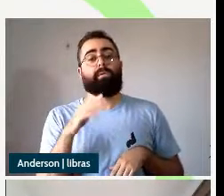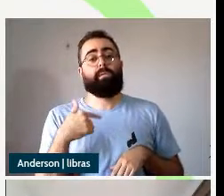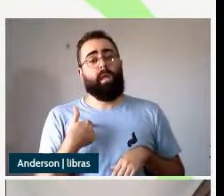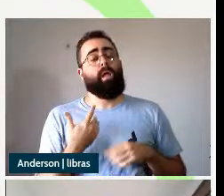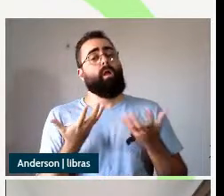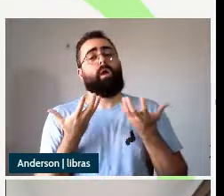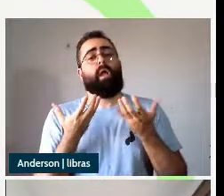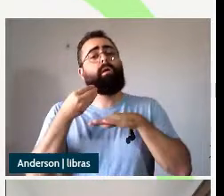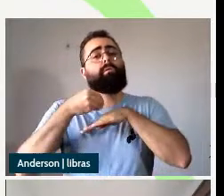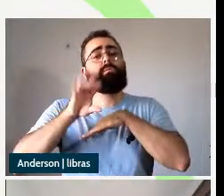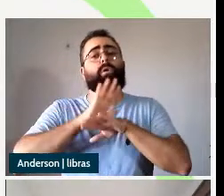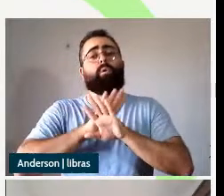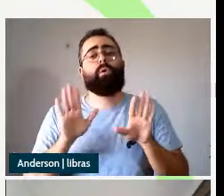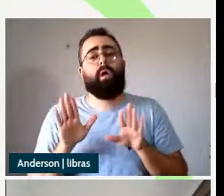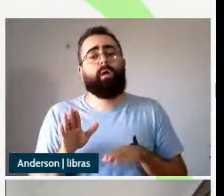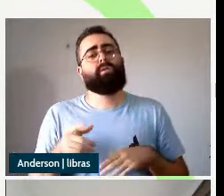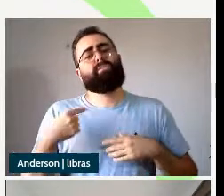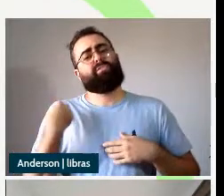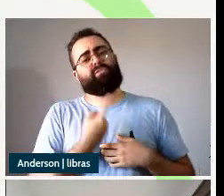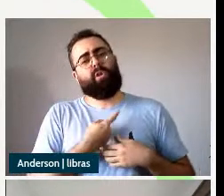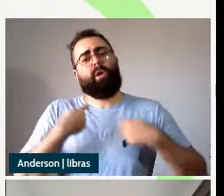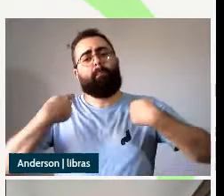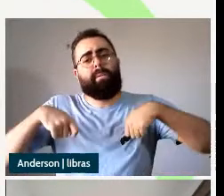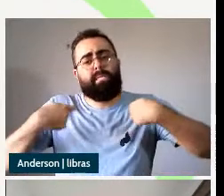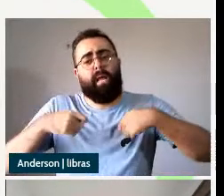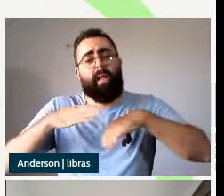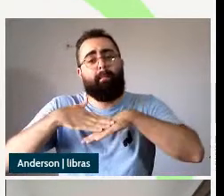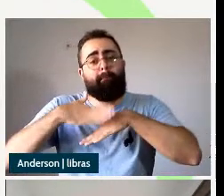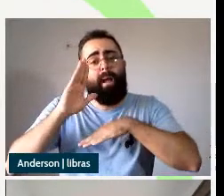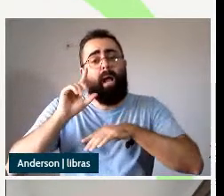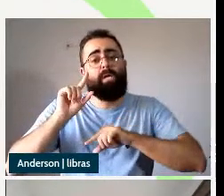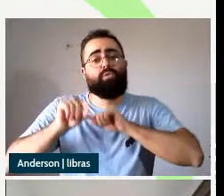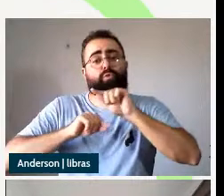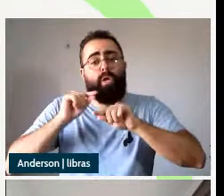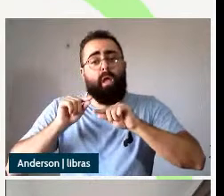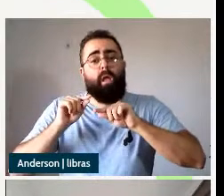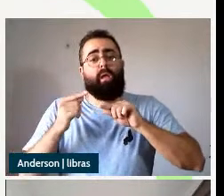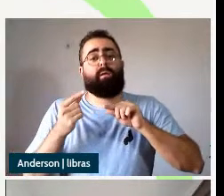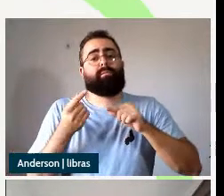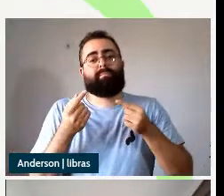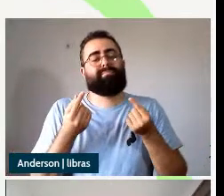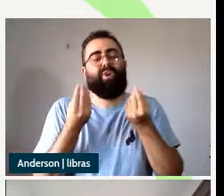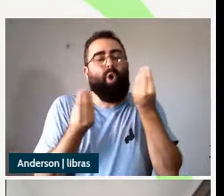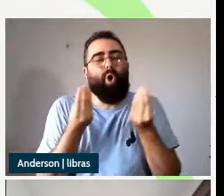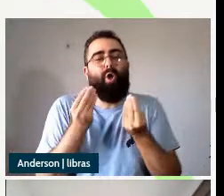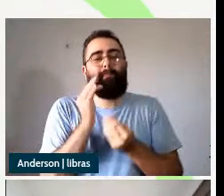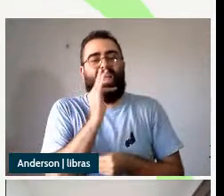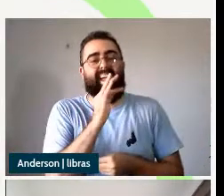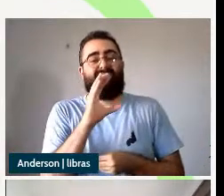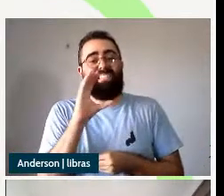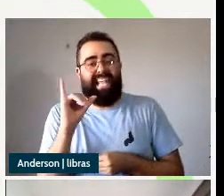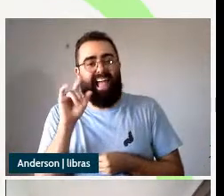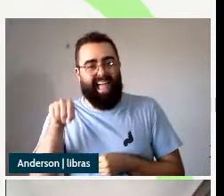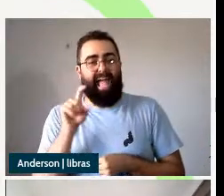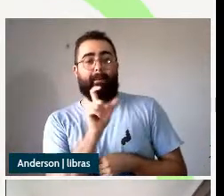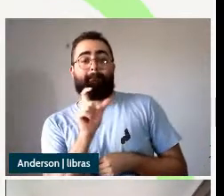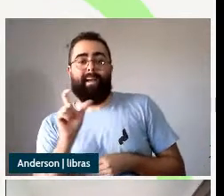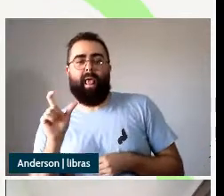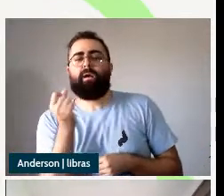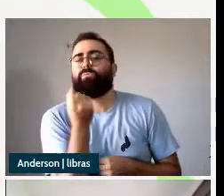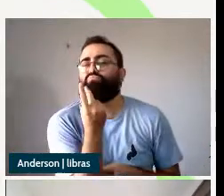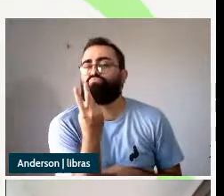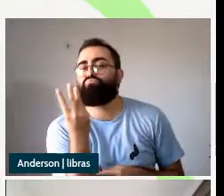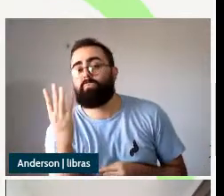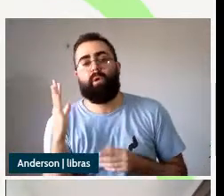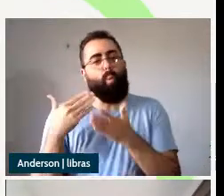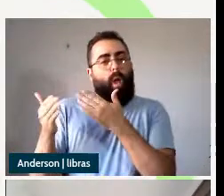of research is needed to explain all the phenomena of free choice items involved speech theory in itself is not alone we probably need